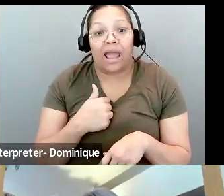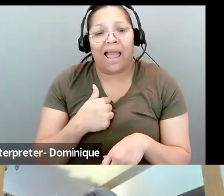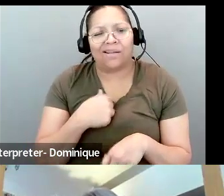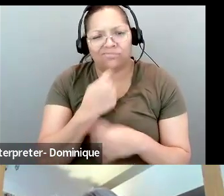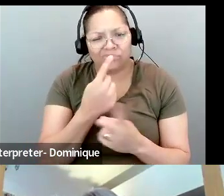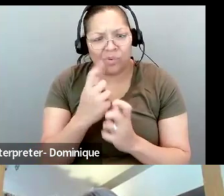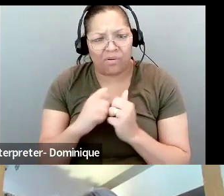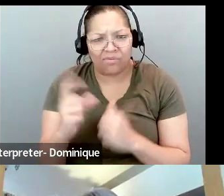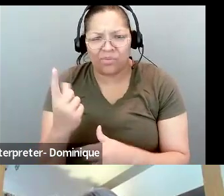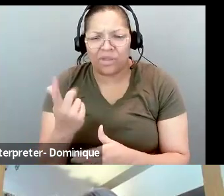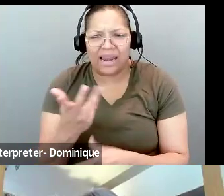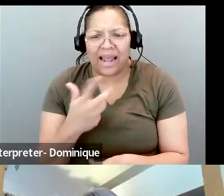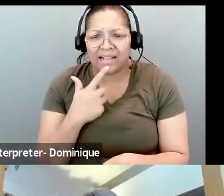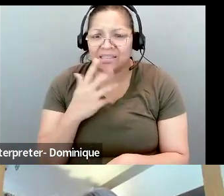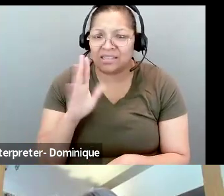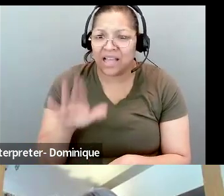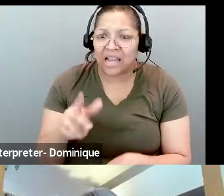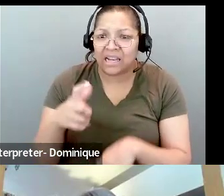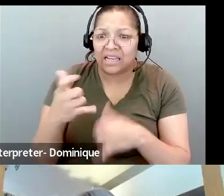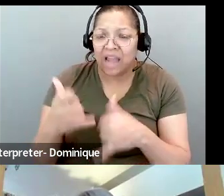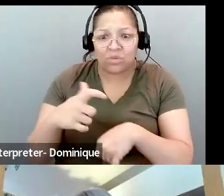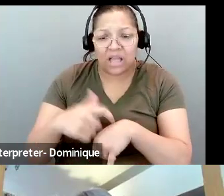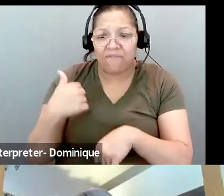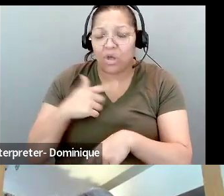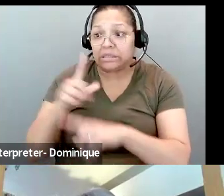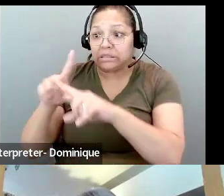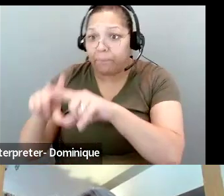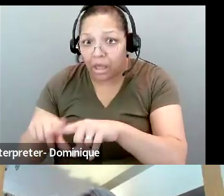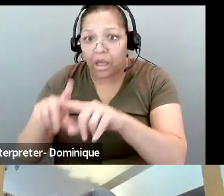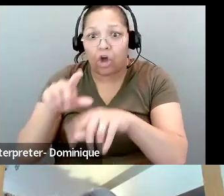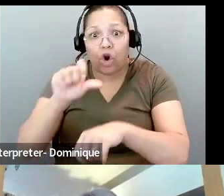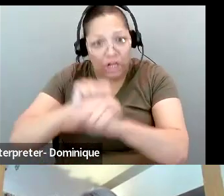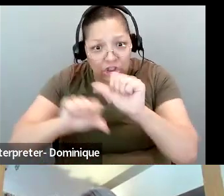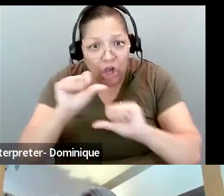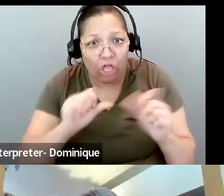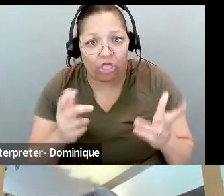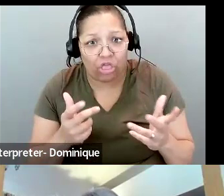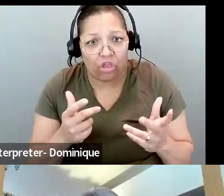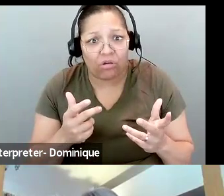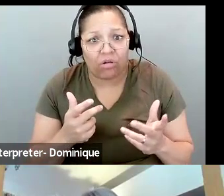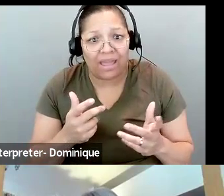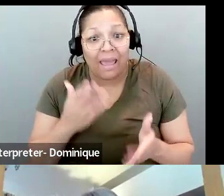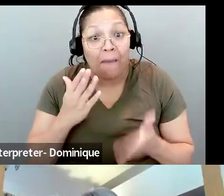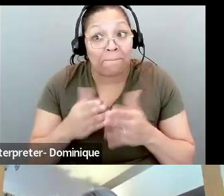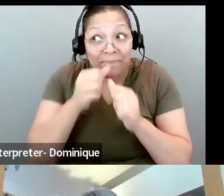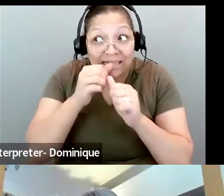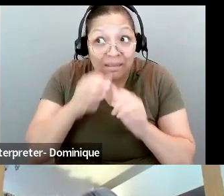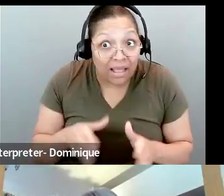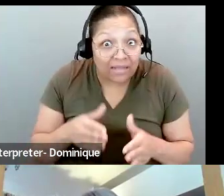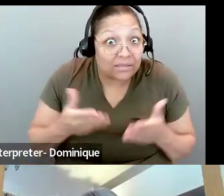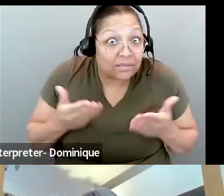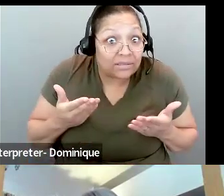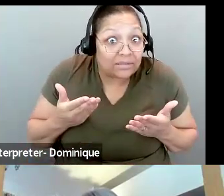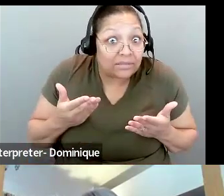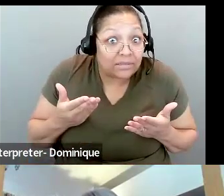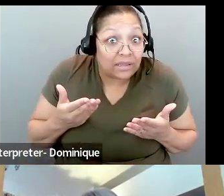was, oh, yeah, now it's time for us to lean on each other, right? Maybe it's a blessing in disguise. Maybe this will